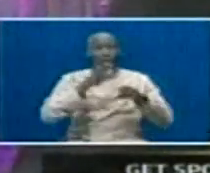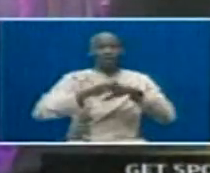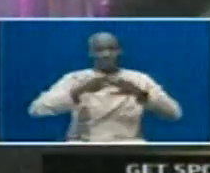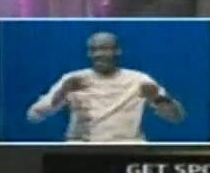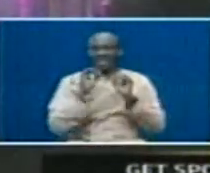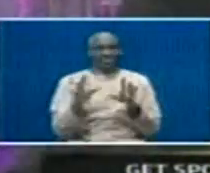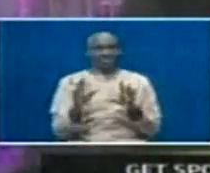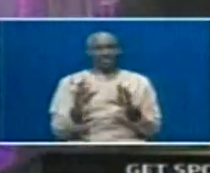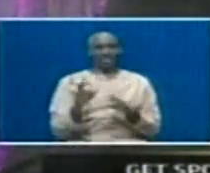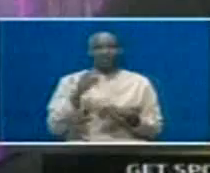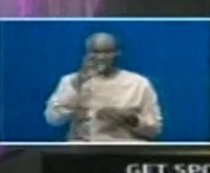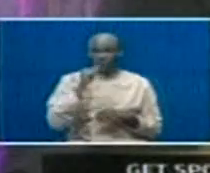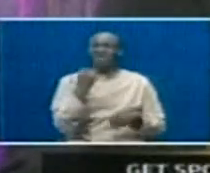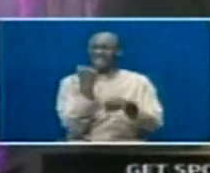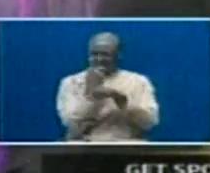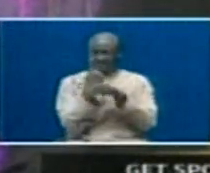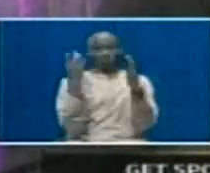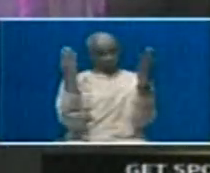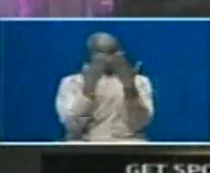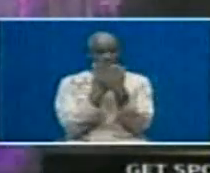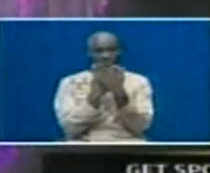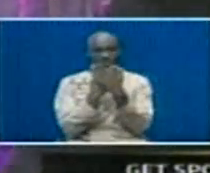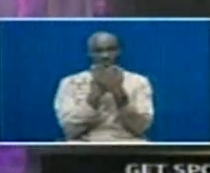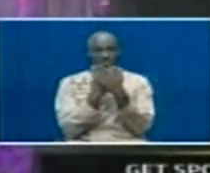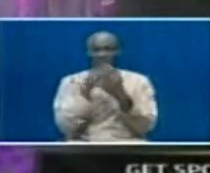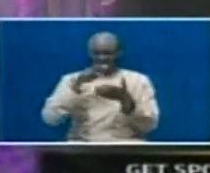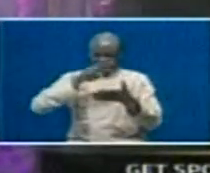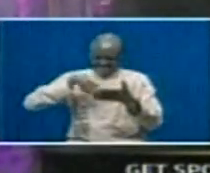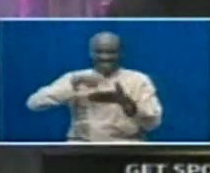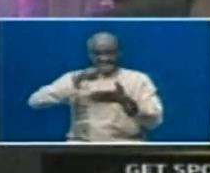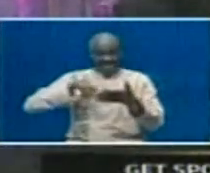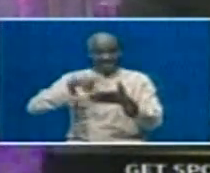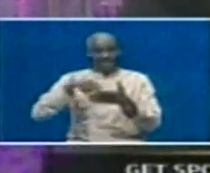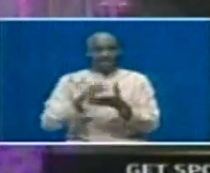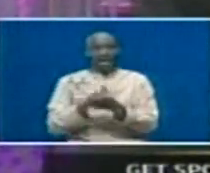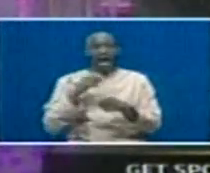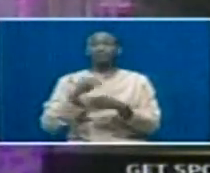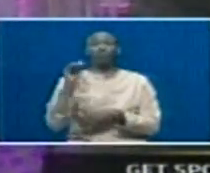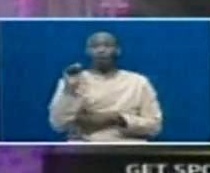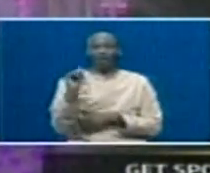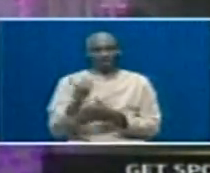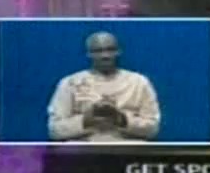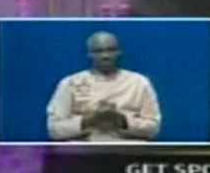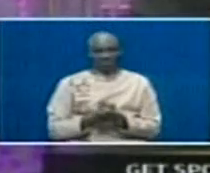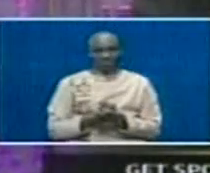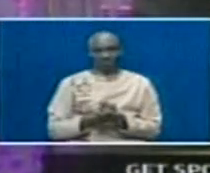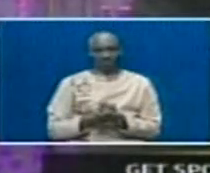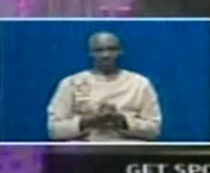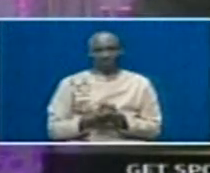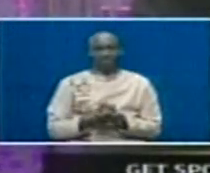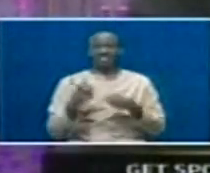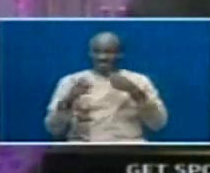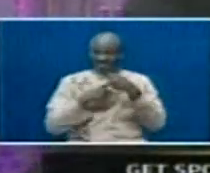why? Because from 11 o'clock at night, he was reading until morning,